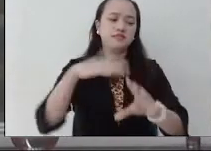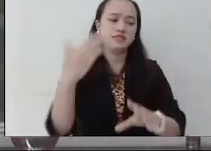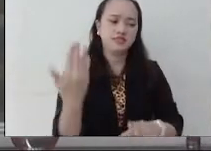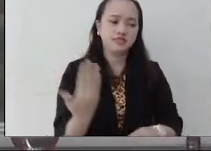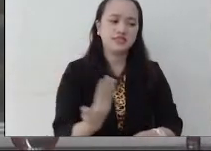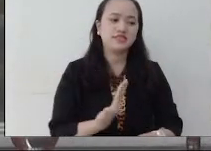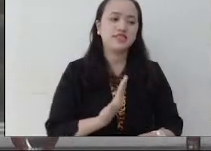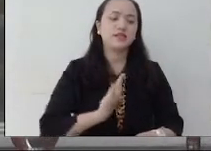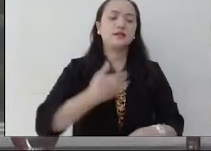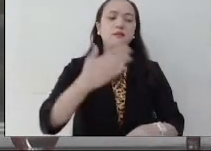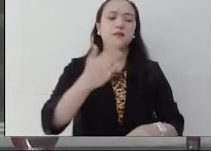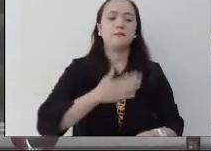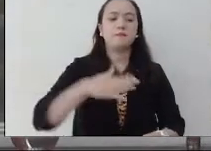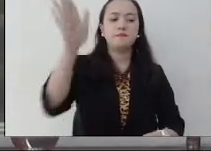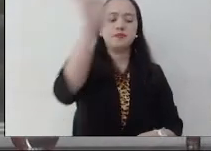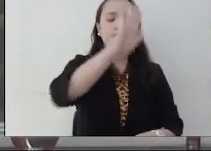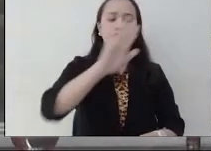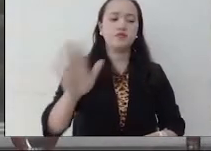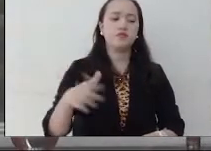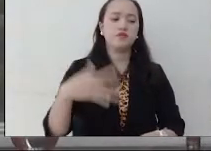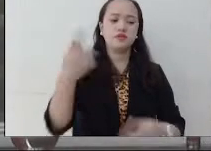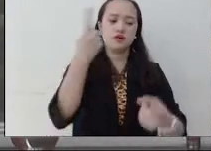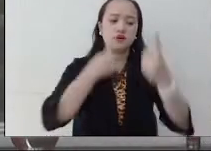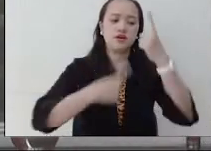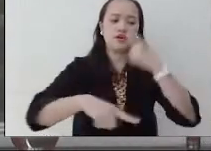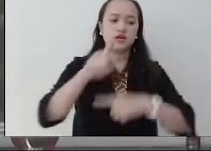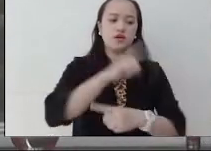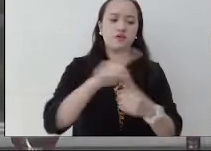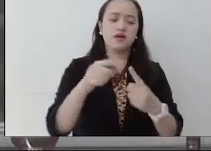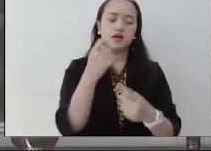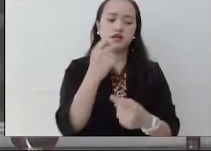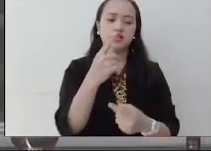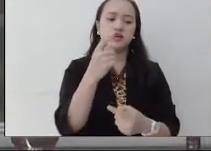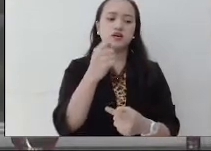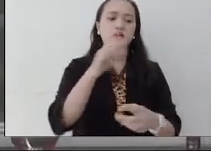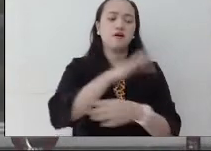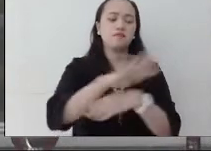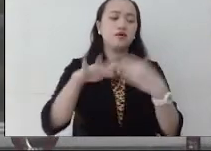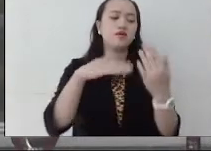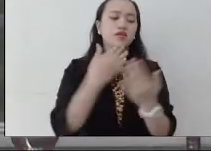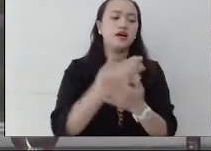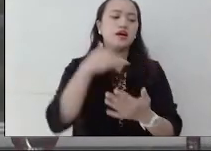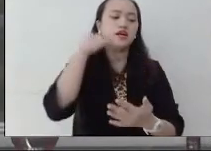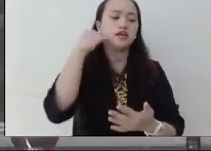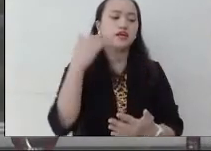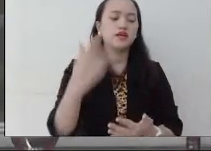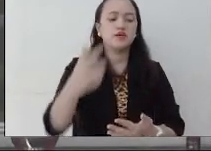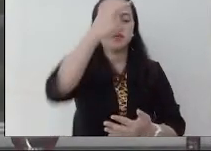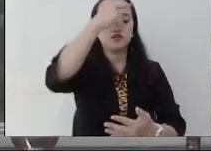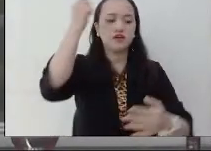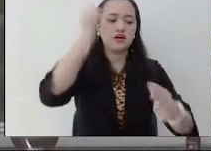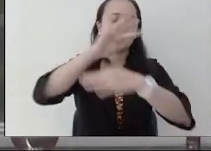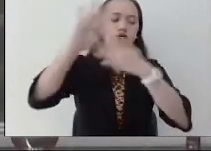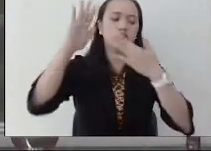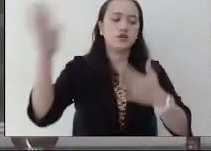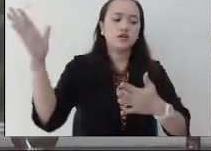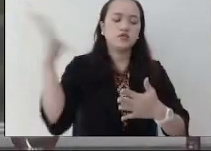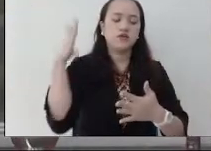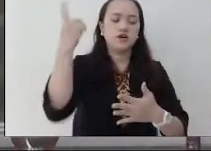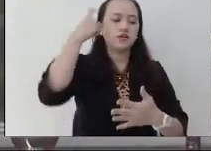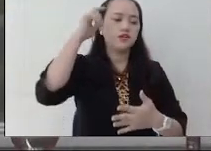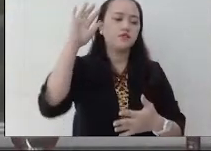me. I'm no longer crying when I think about dying, 'cause heaven